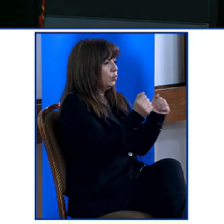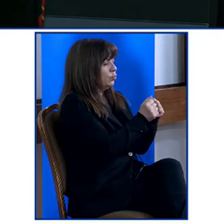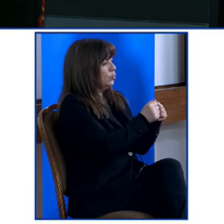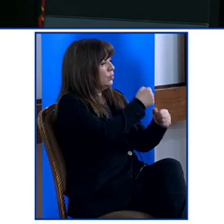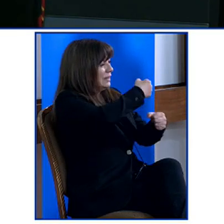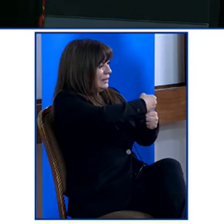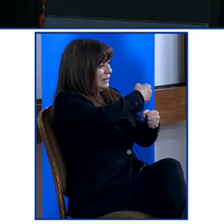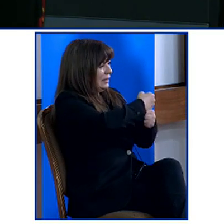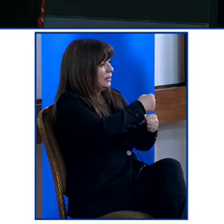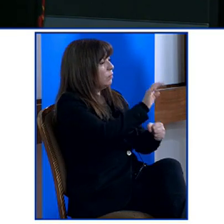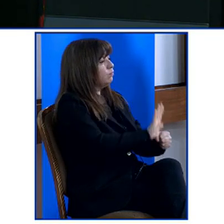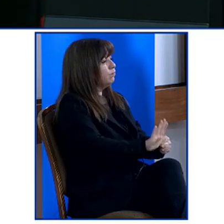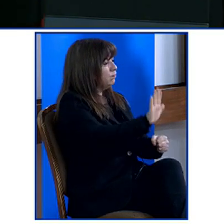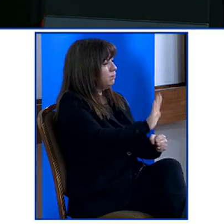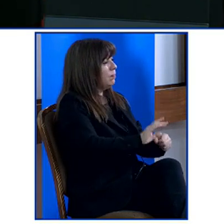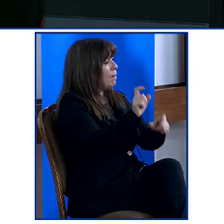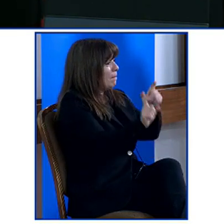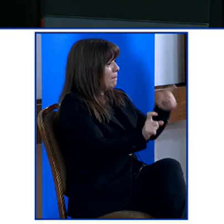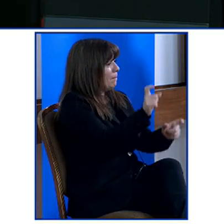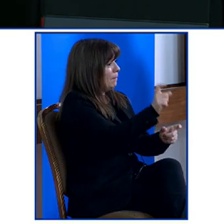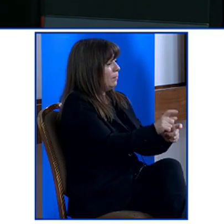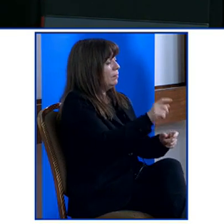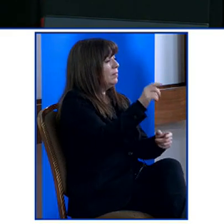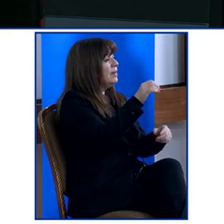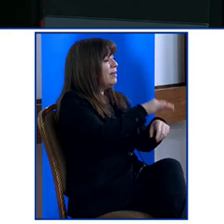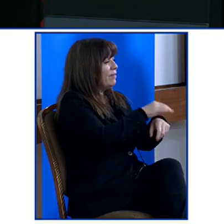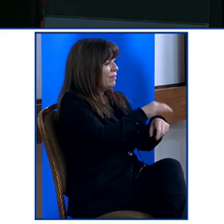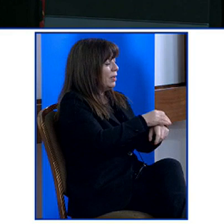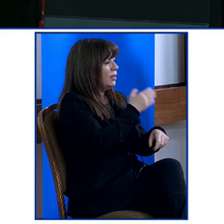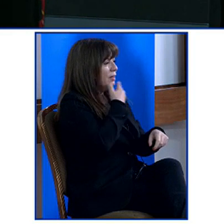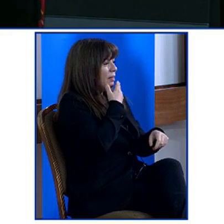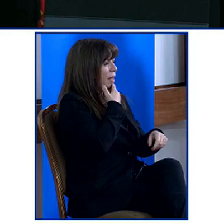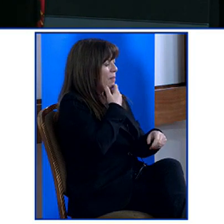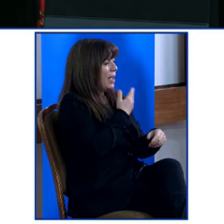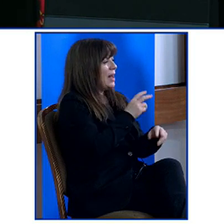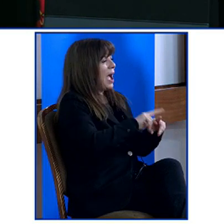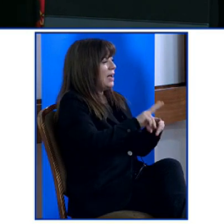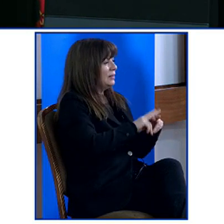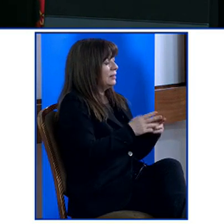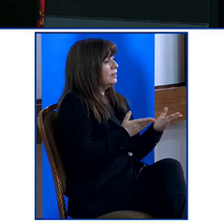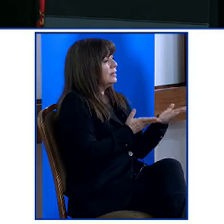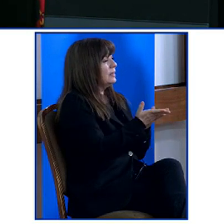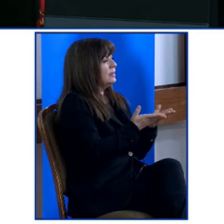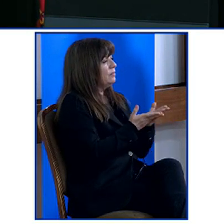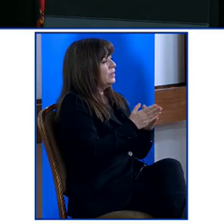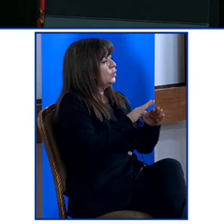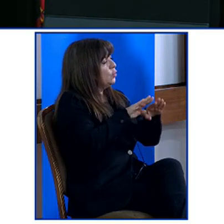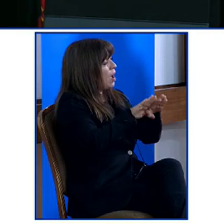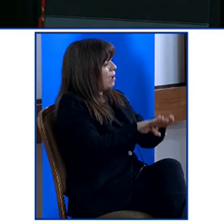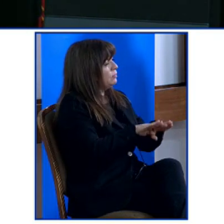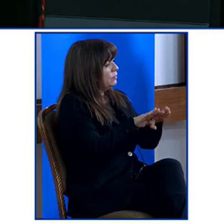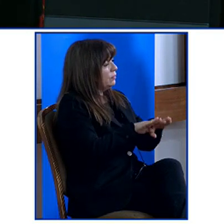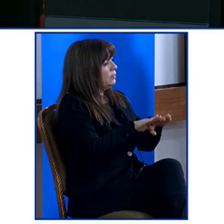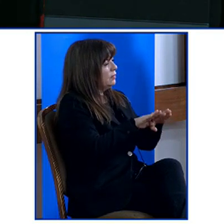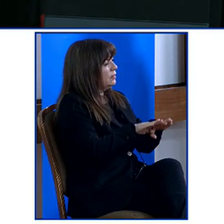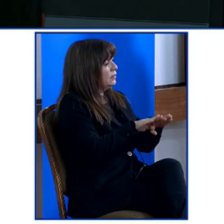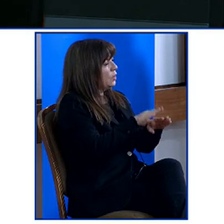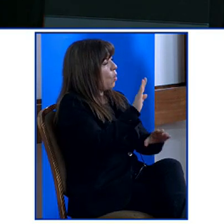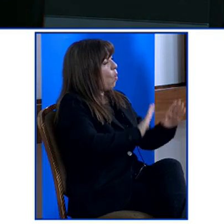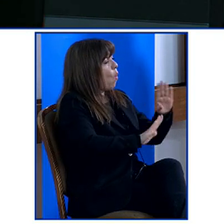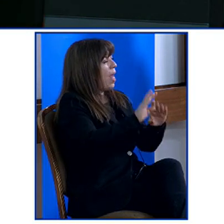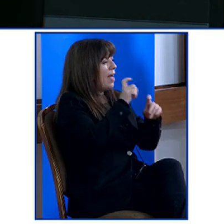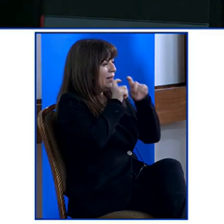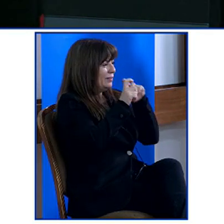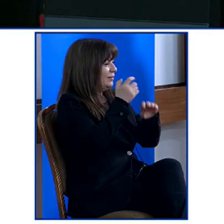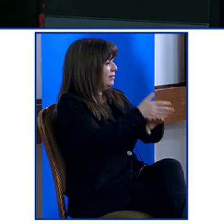when they're ill, we must build services that support well-being and the prevention of disease. This is consistent with